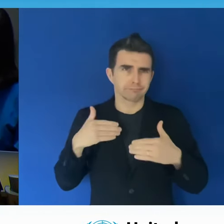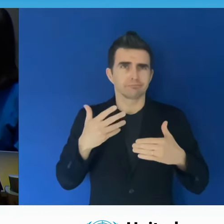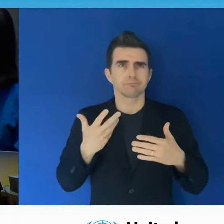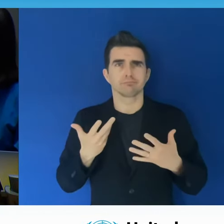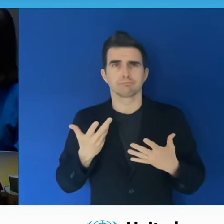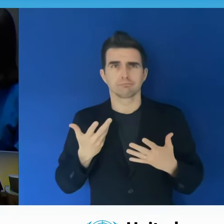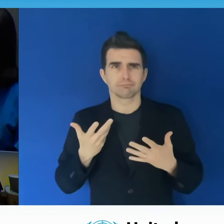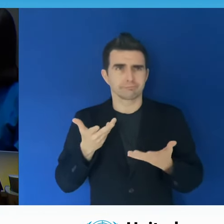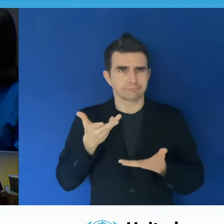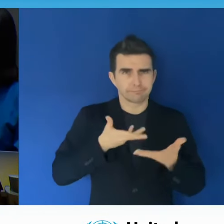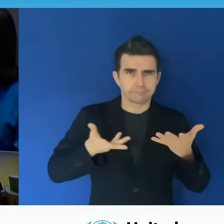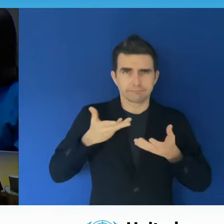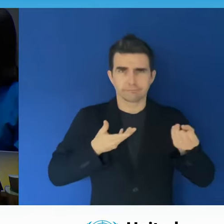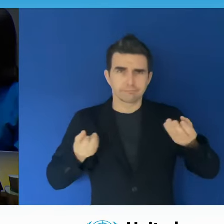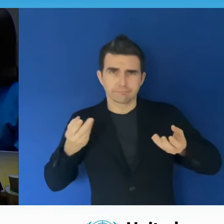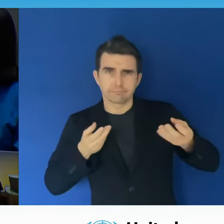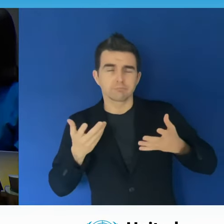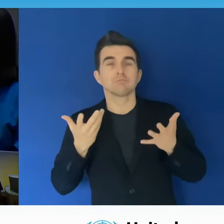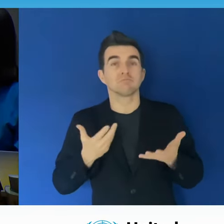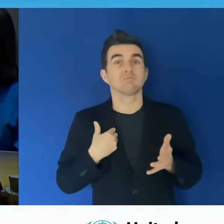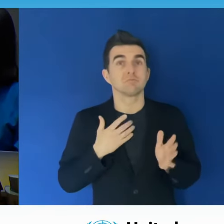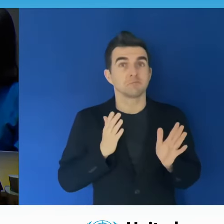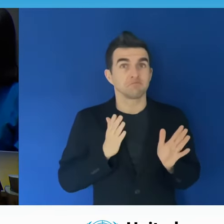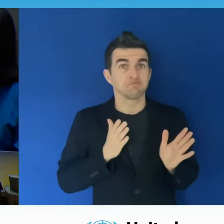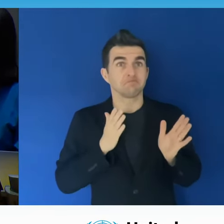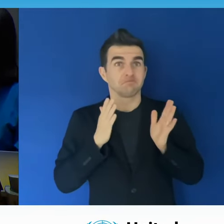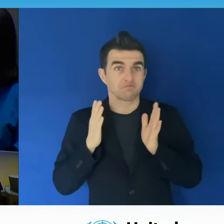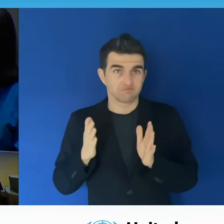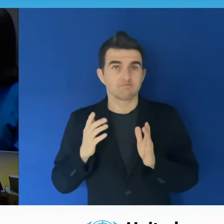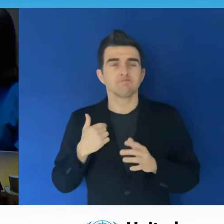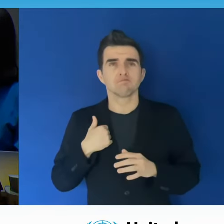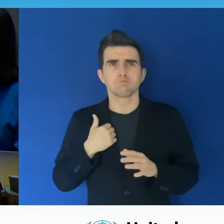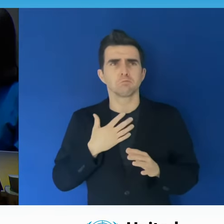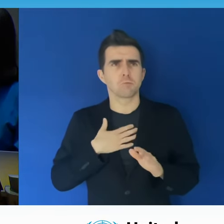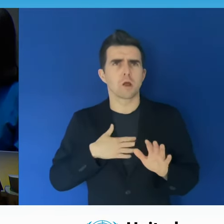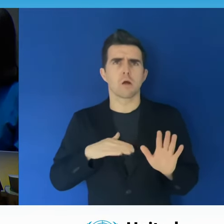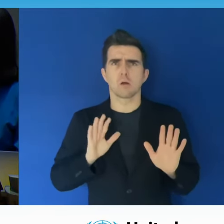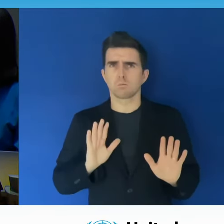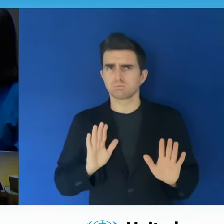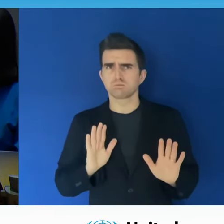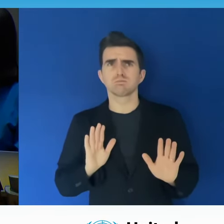going to wait just a few seconds for the President of the General